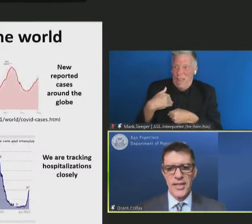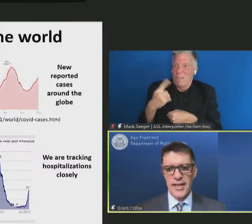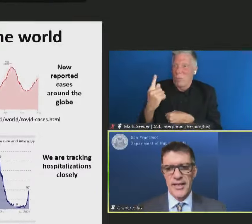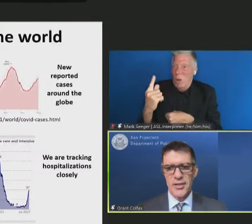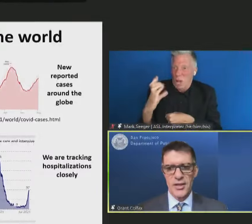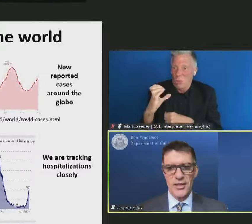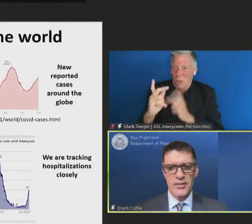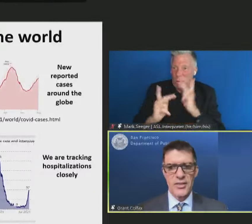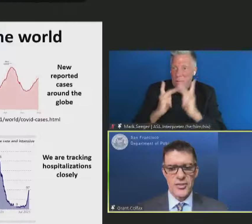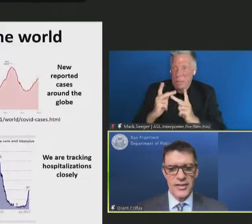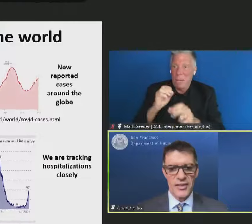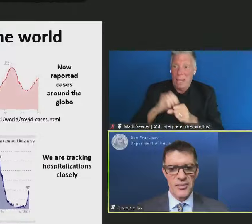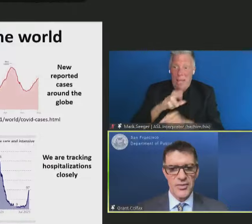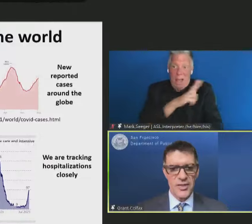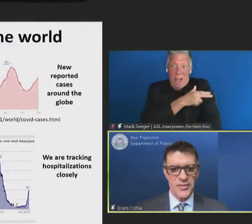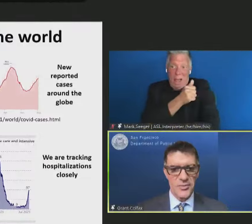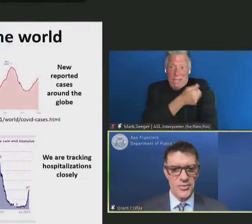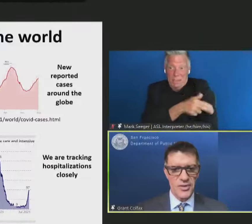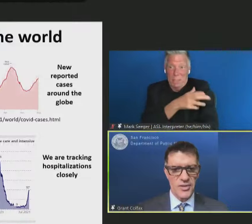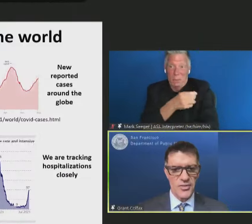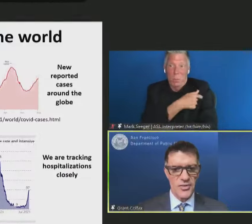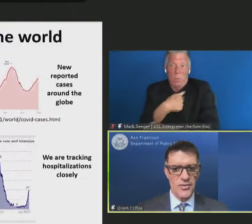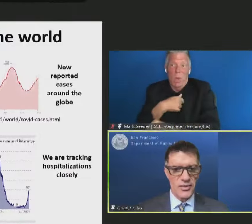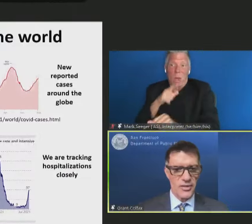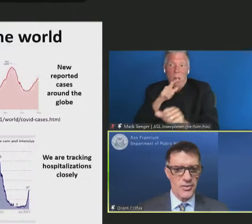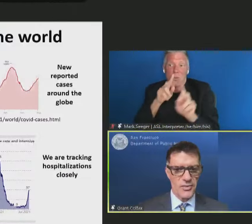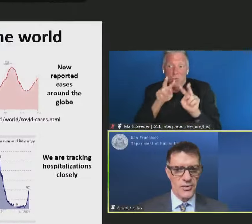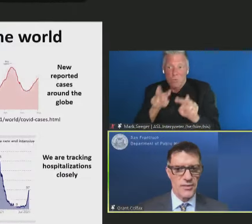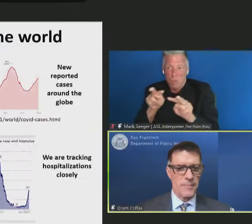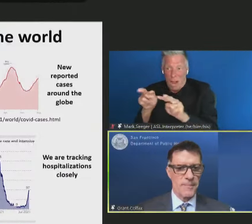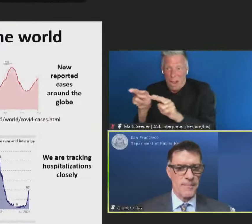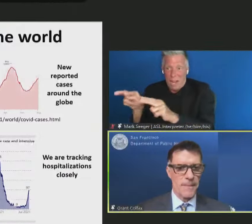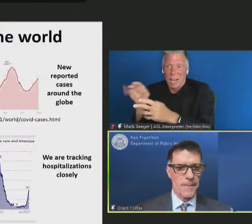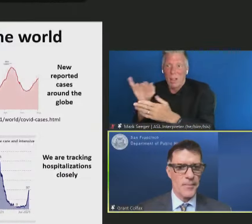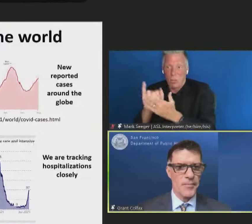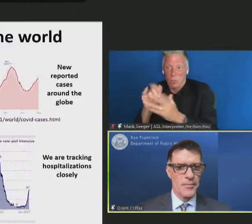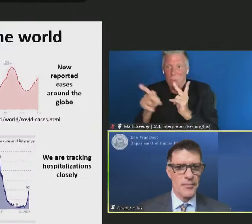hospital and are tracking those hospitalizations very closely.